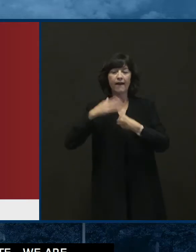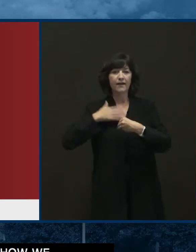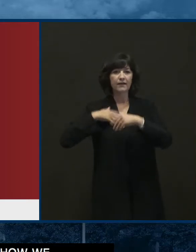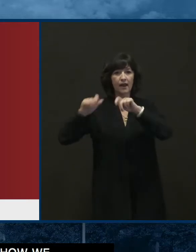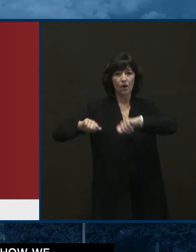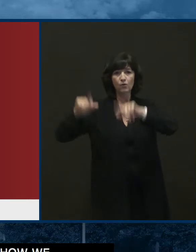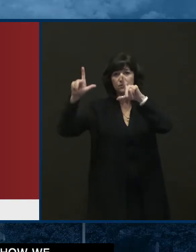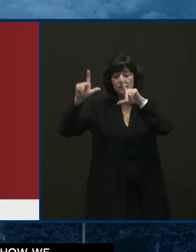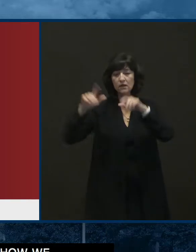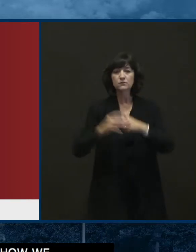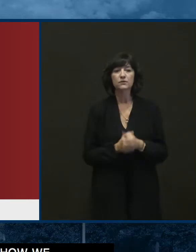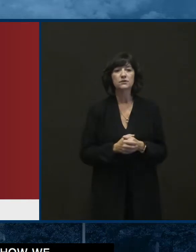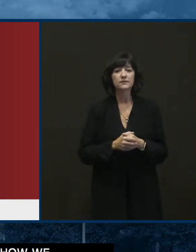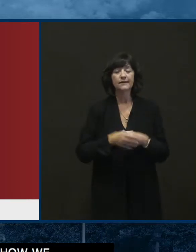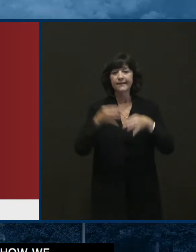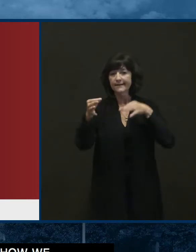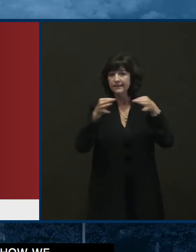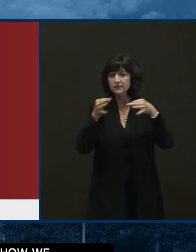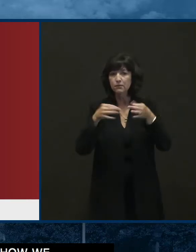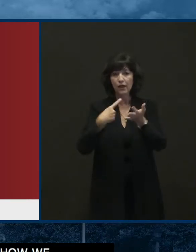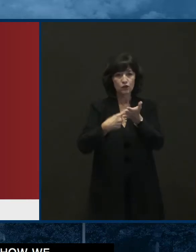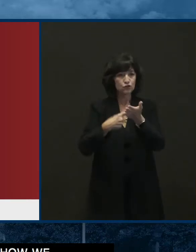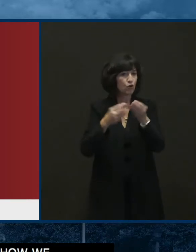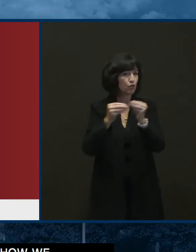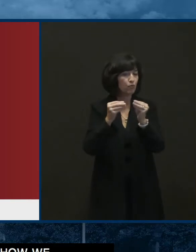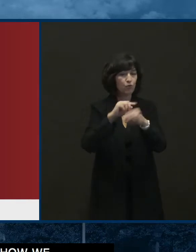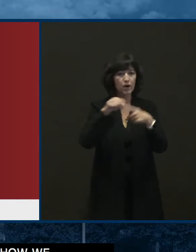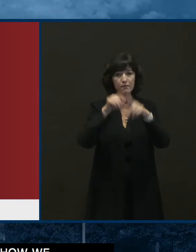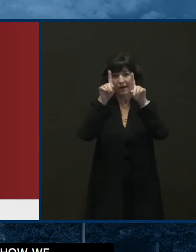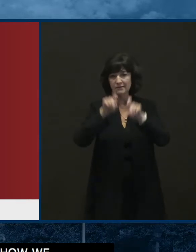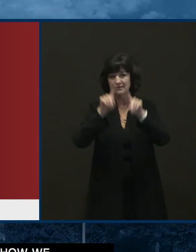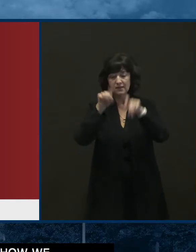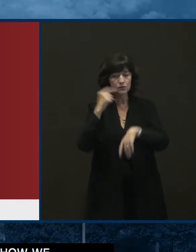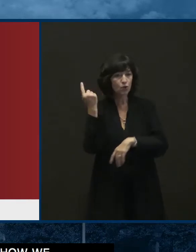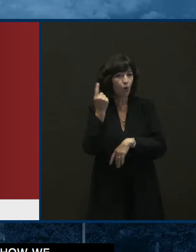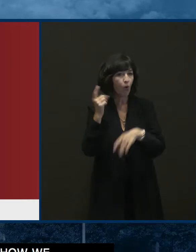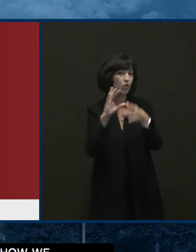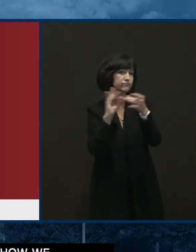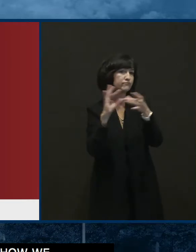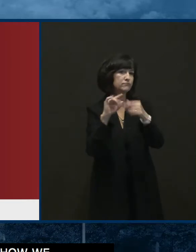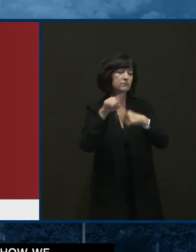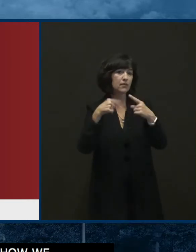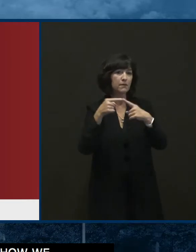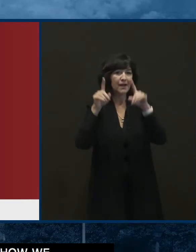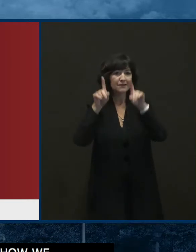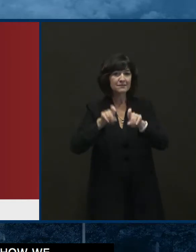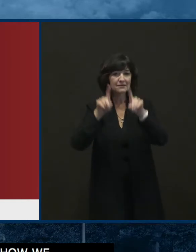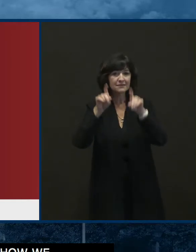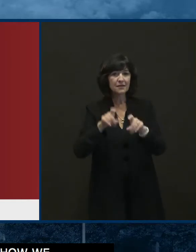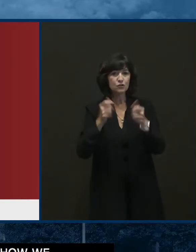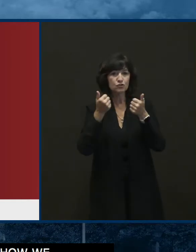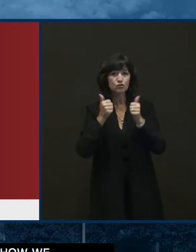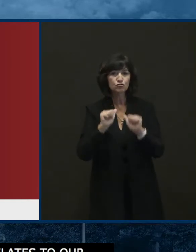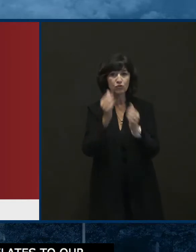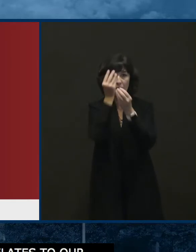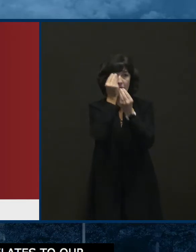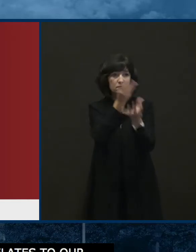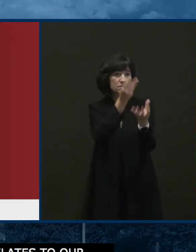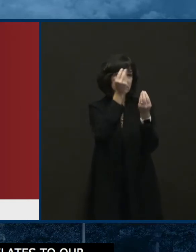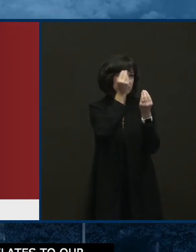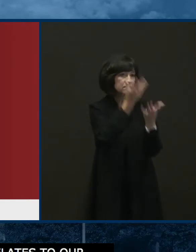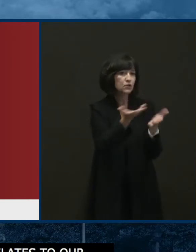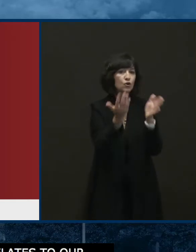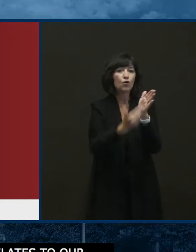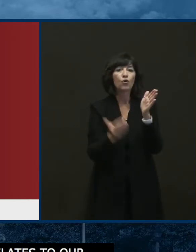talk about testing, as we always do, and we'll continue to try to get the message to all Delawareans to wear a face mask, a